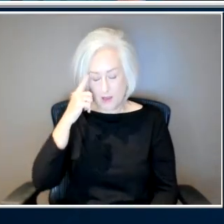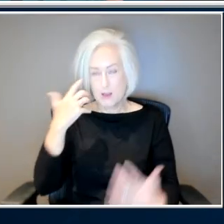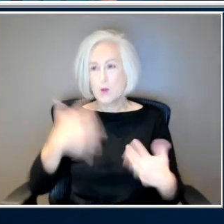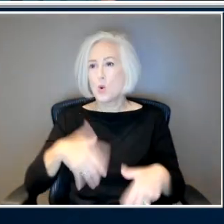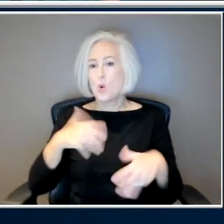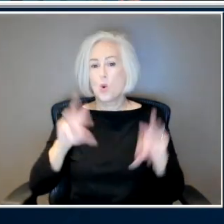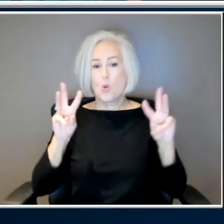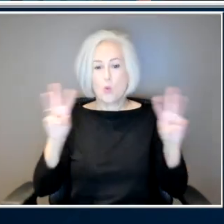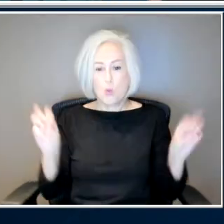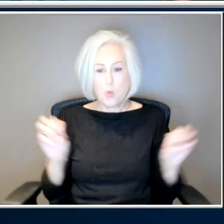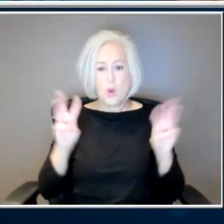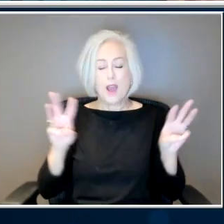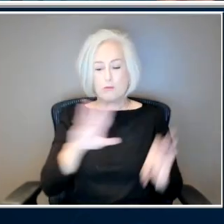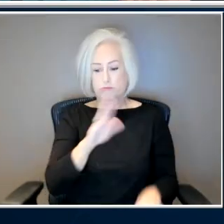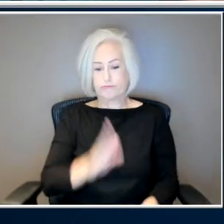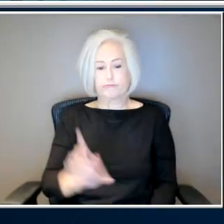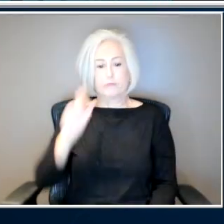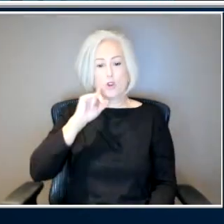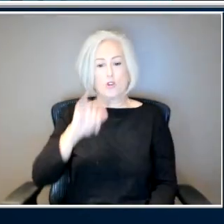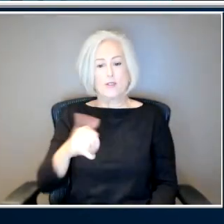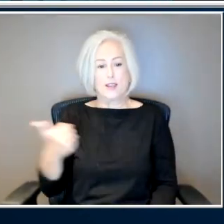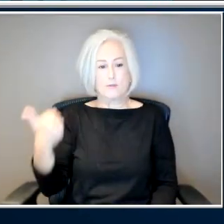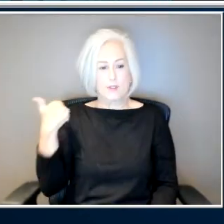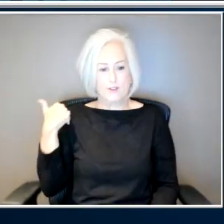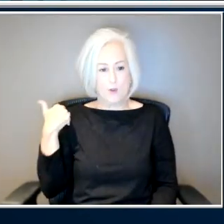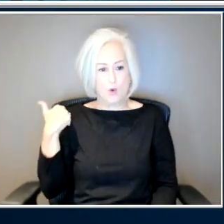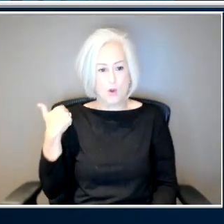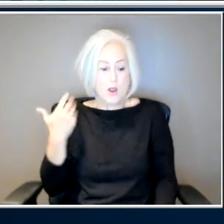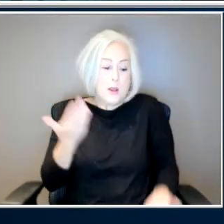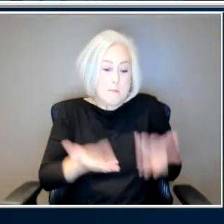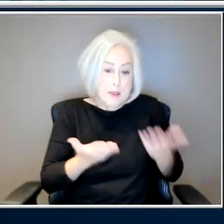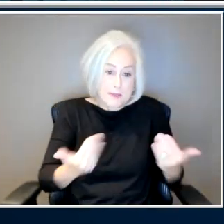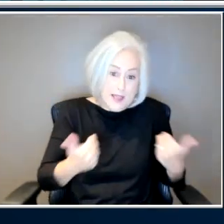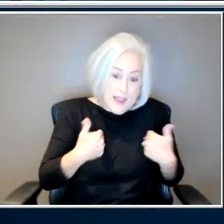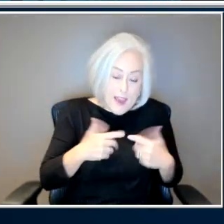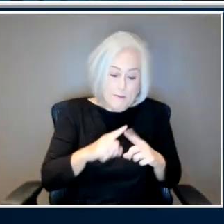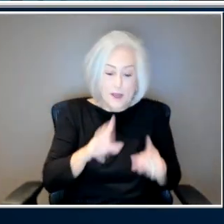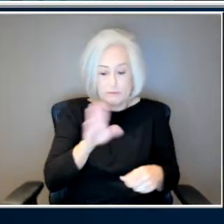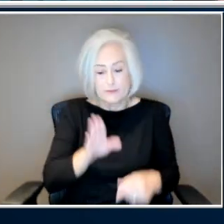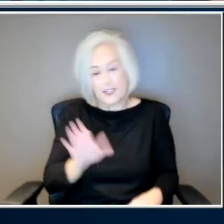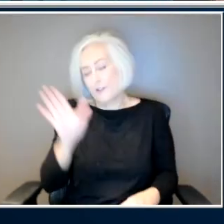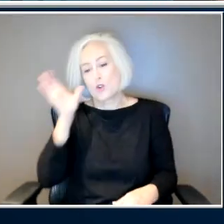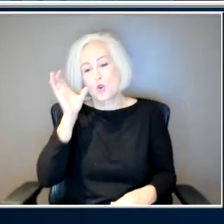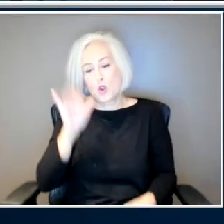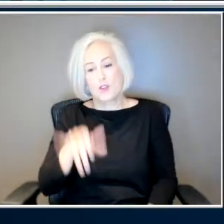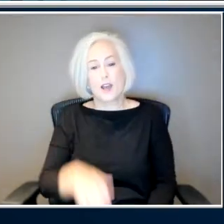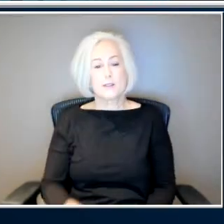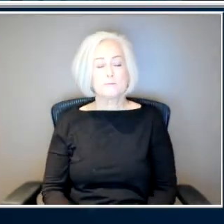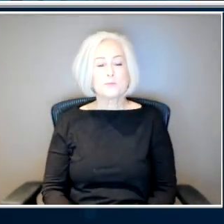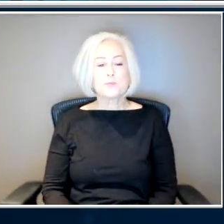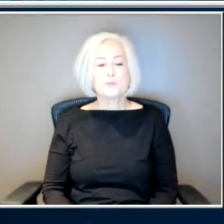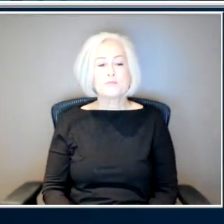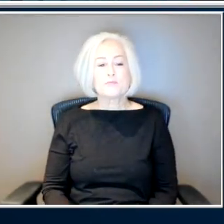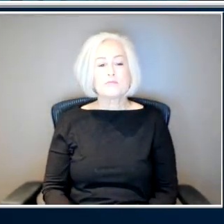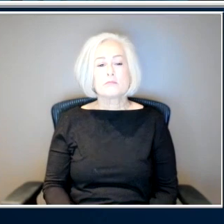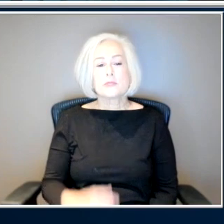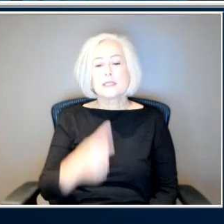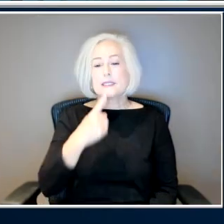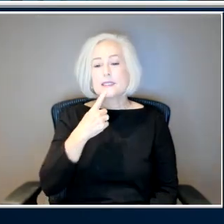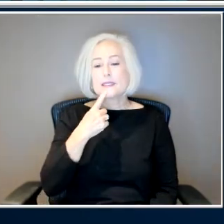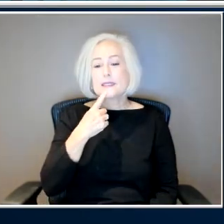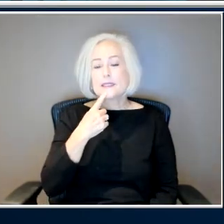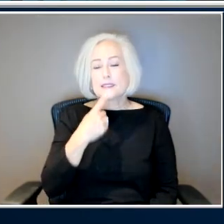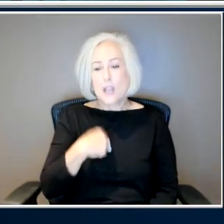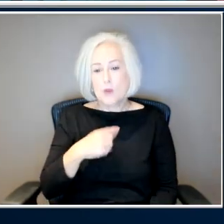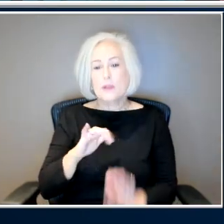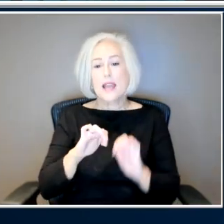really had never heard of anyone doing it, even perhaps people had been doing it. But how has that over time, how did that help